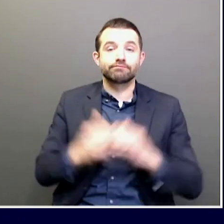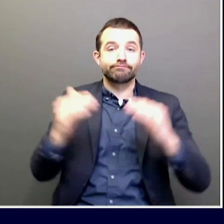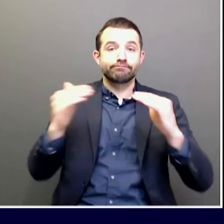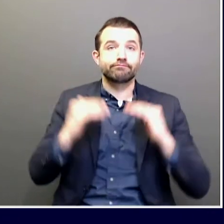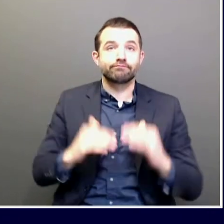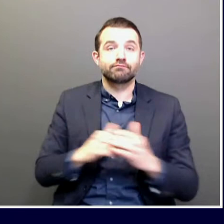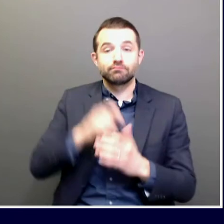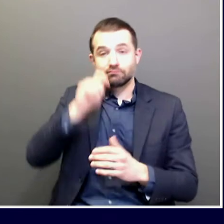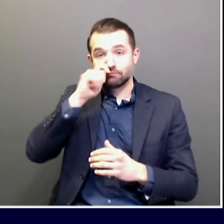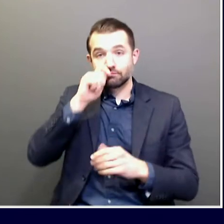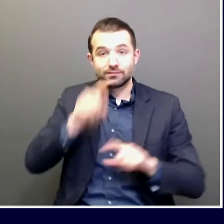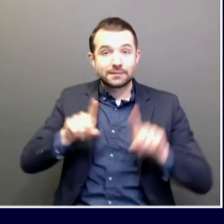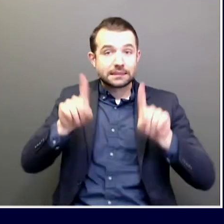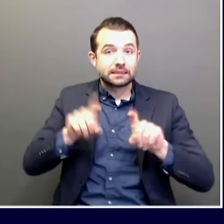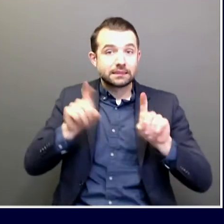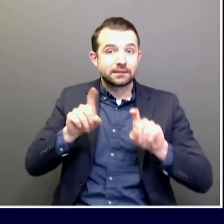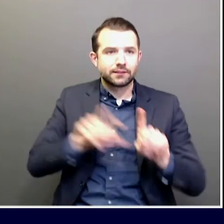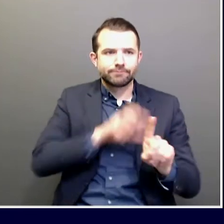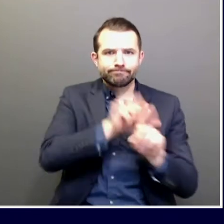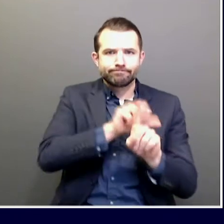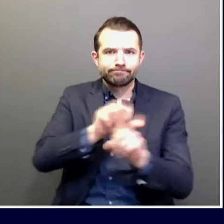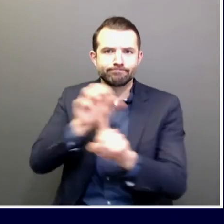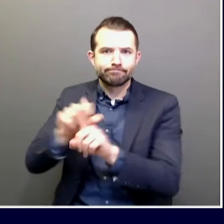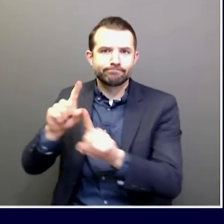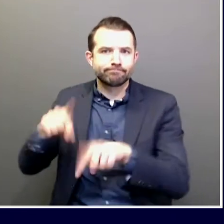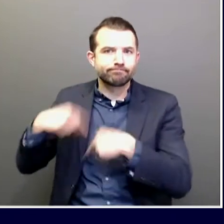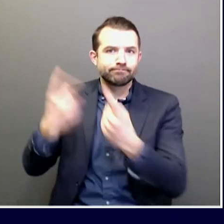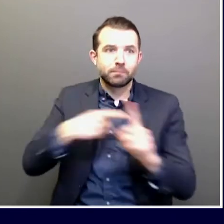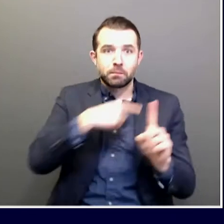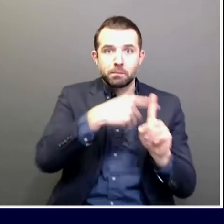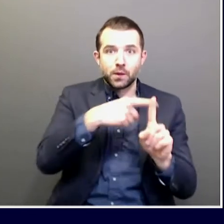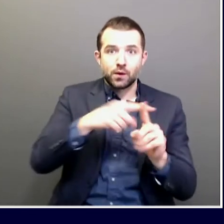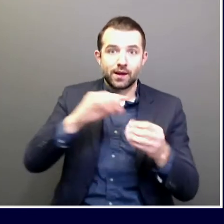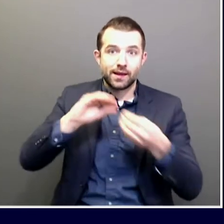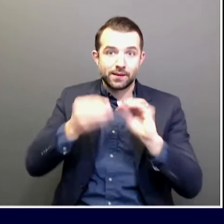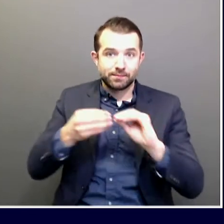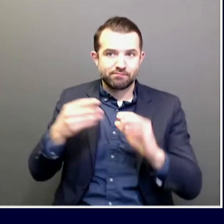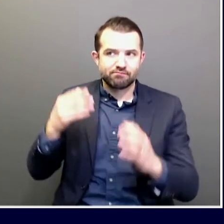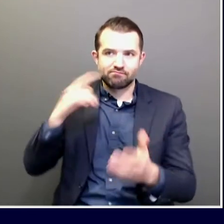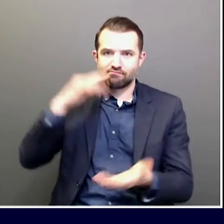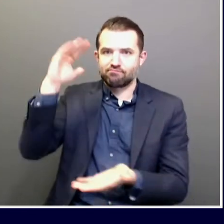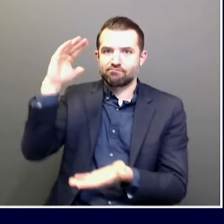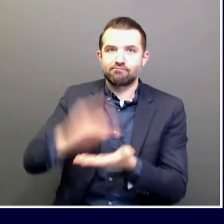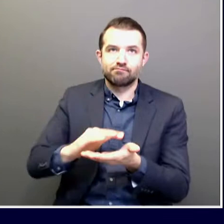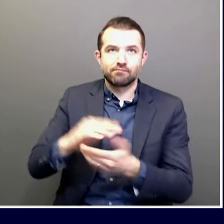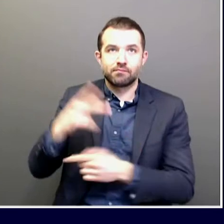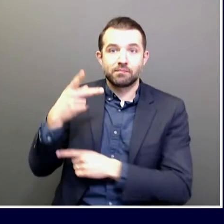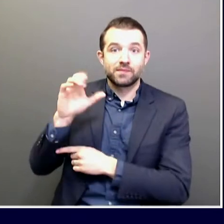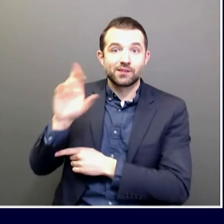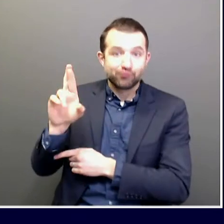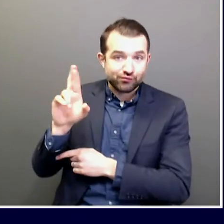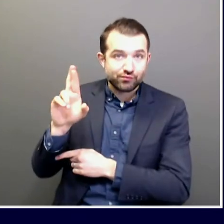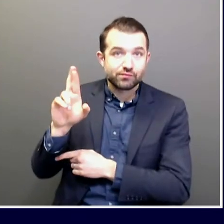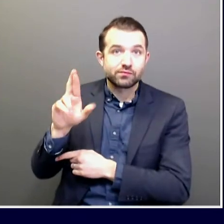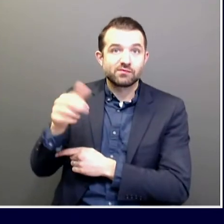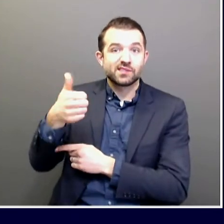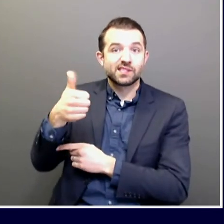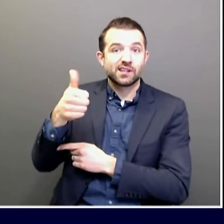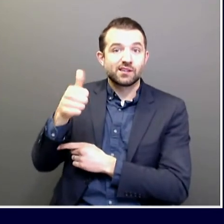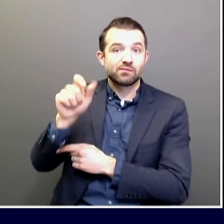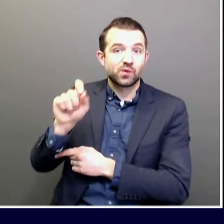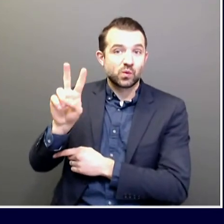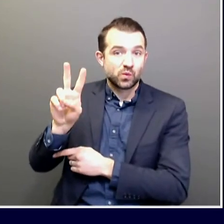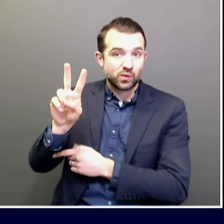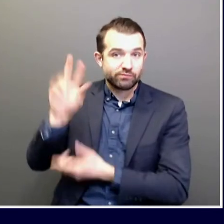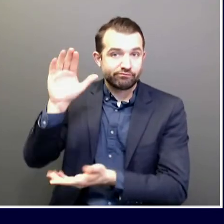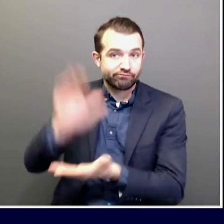Testing volume for all PCR tests remains at 532 PCR tests for every